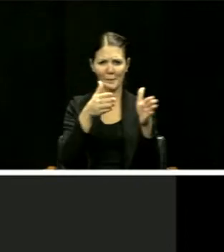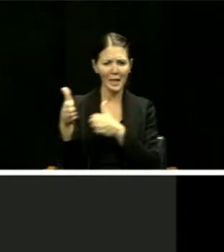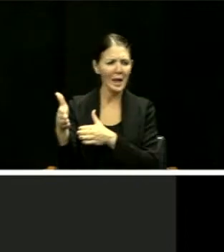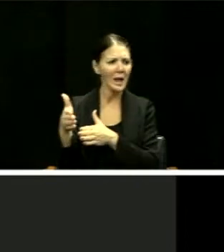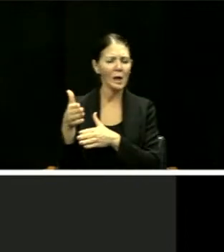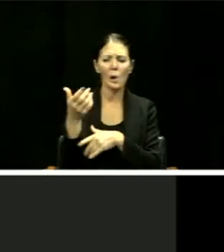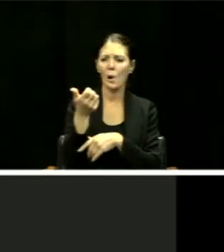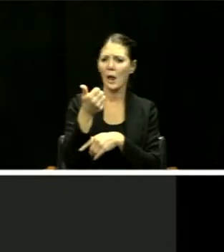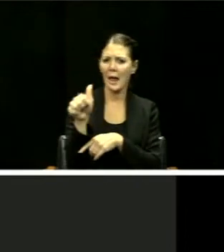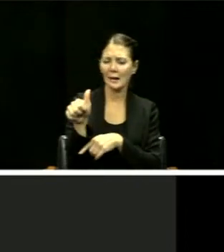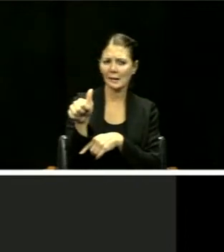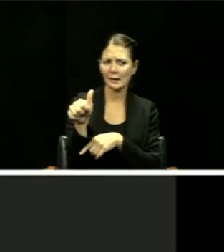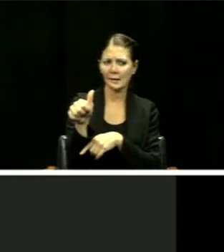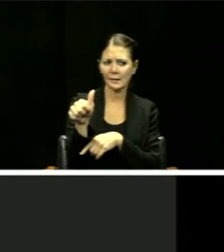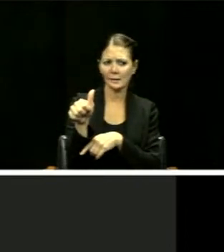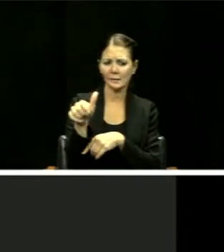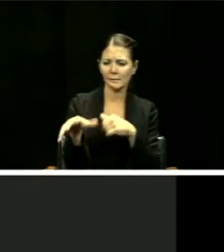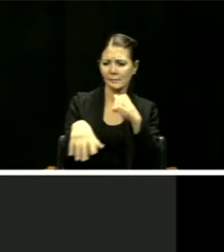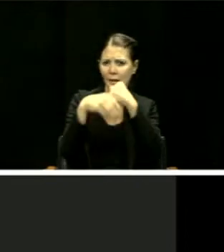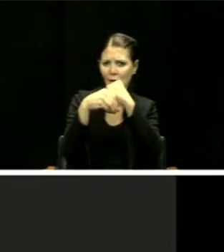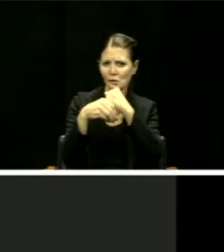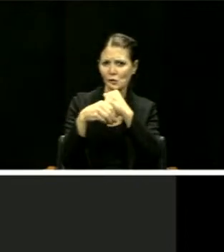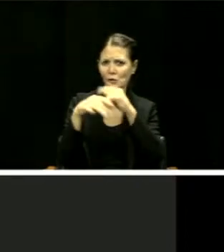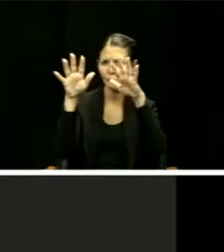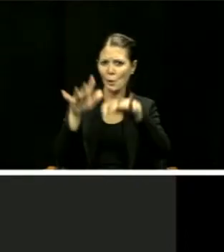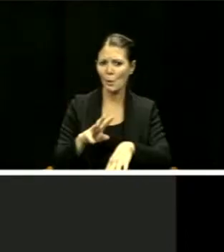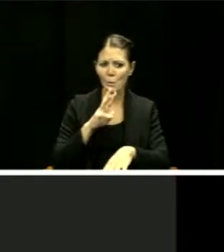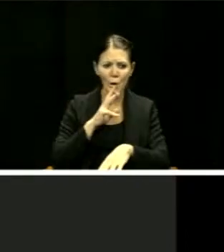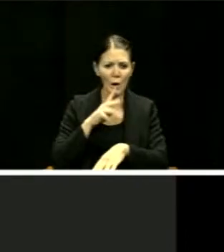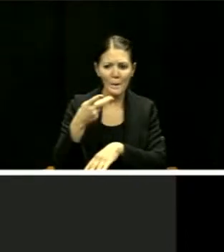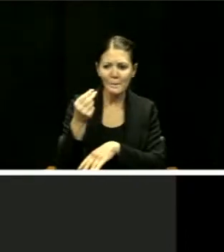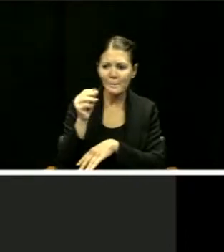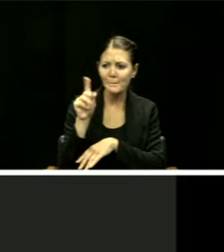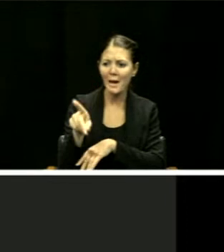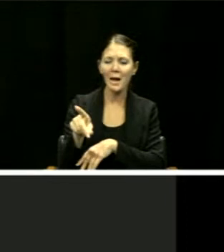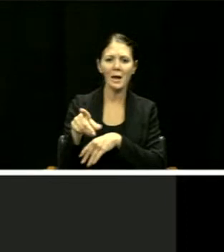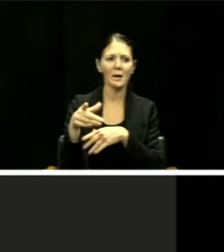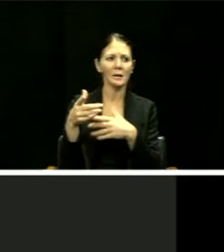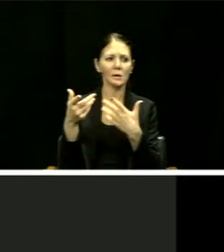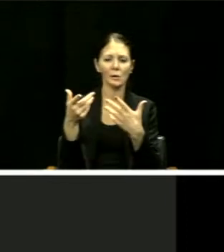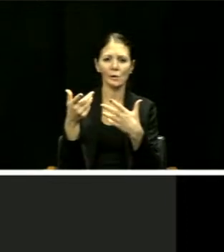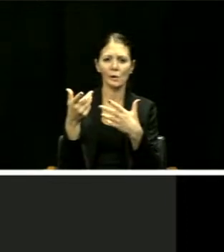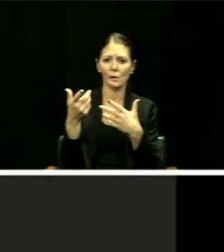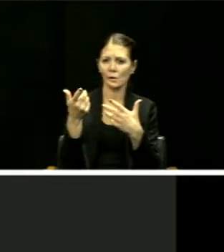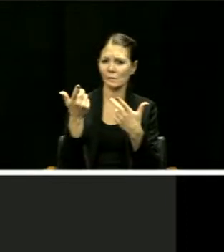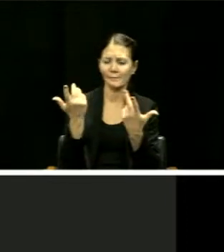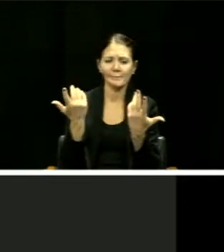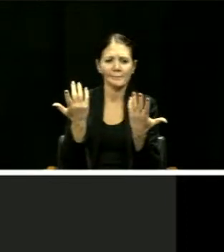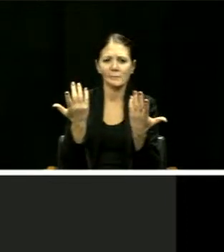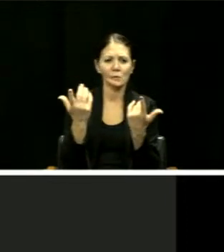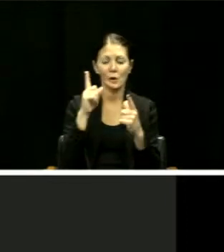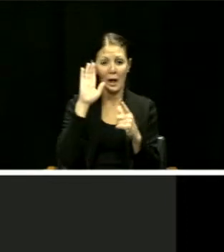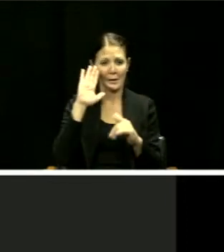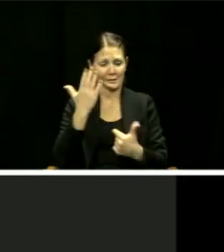any like additional stormwater ponds or anything? There's just so much